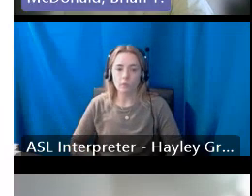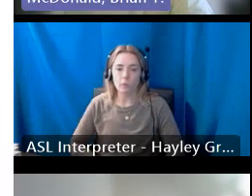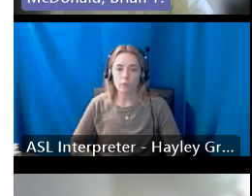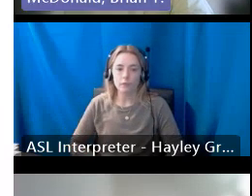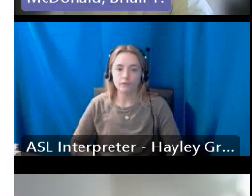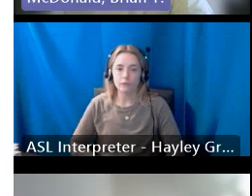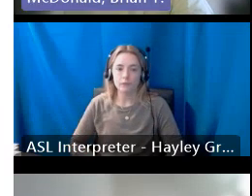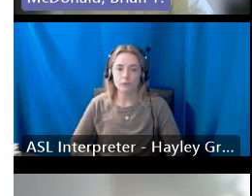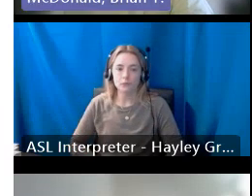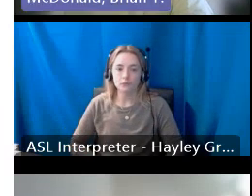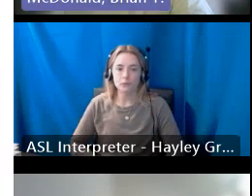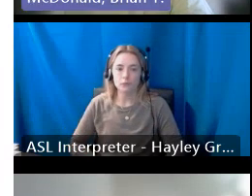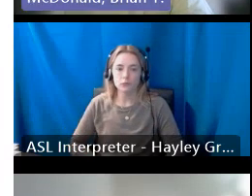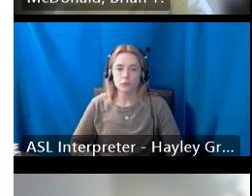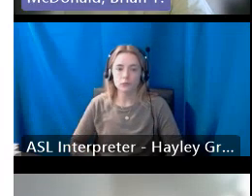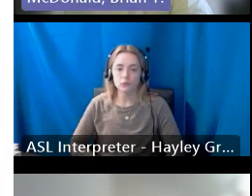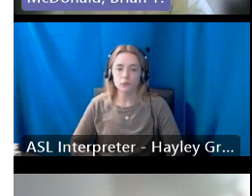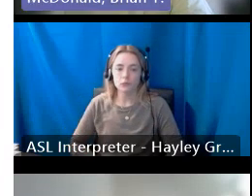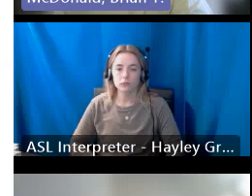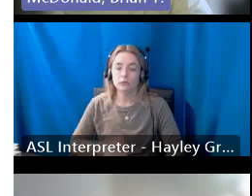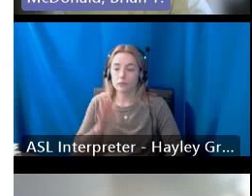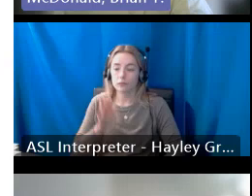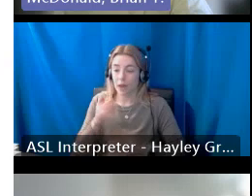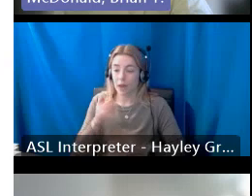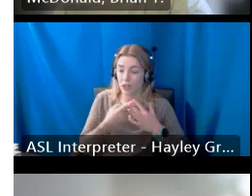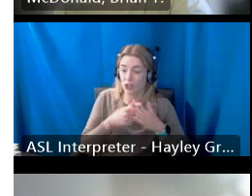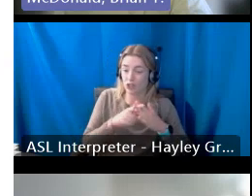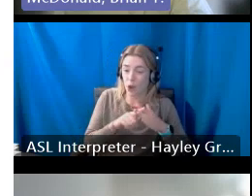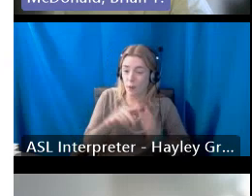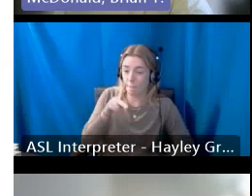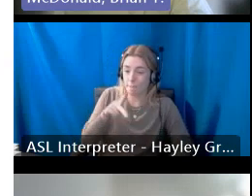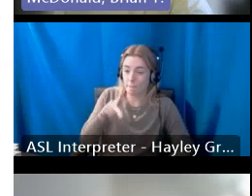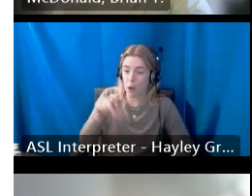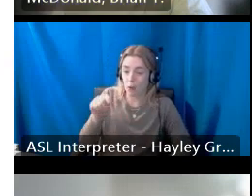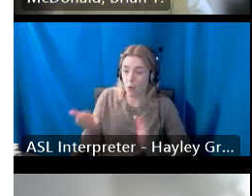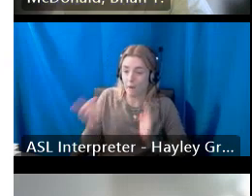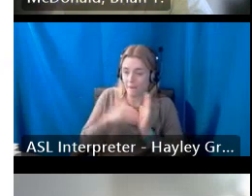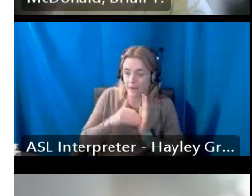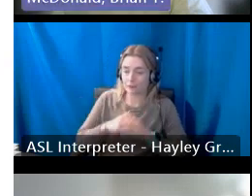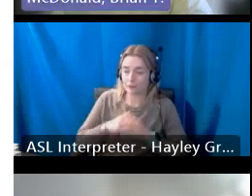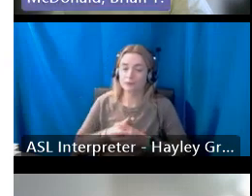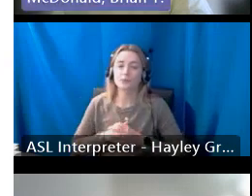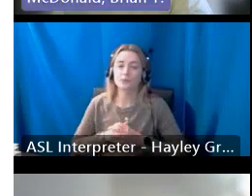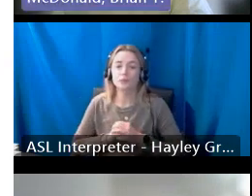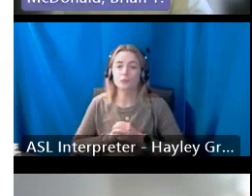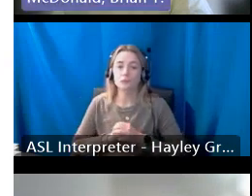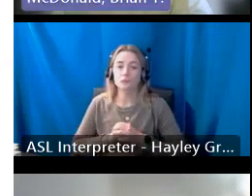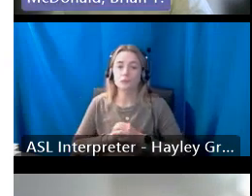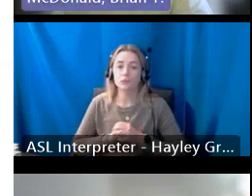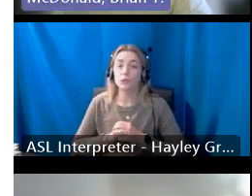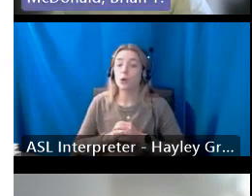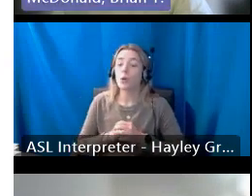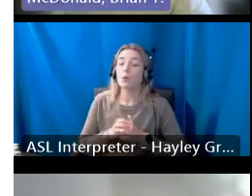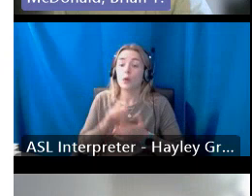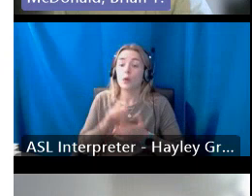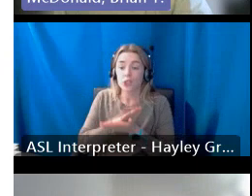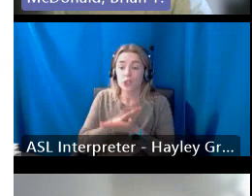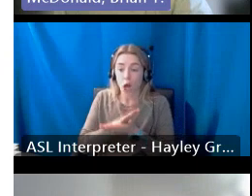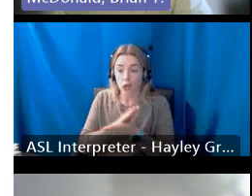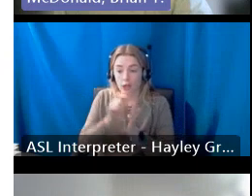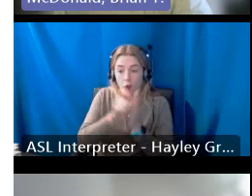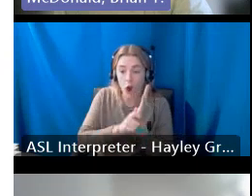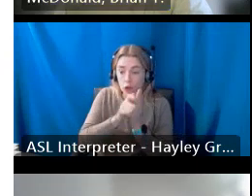and I'm going to go back to what we're doing. Okay, looking at scholarly work, which you've